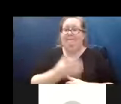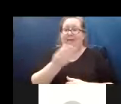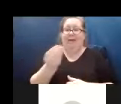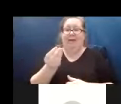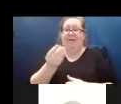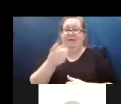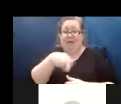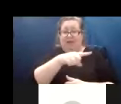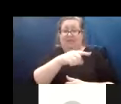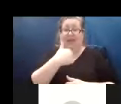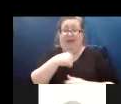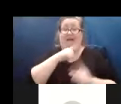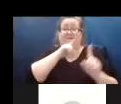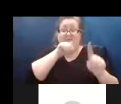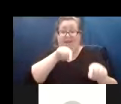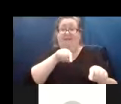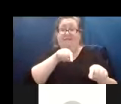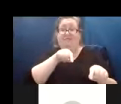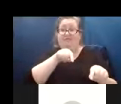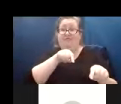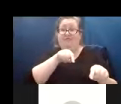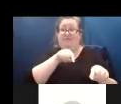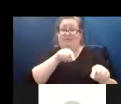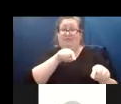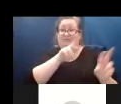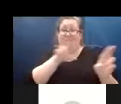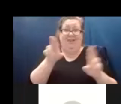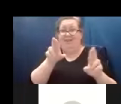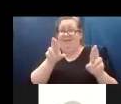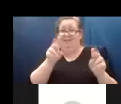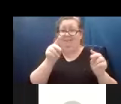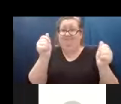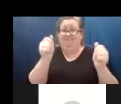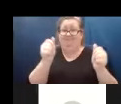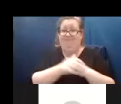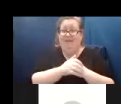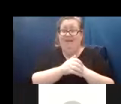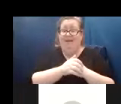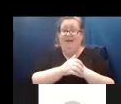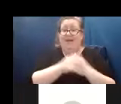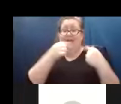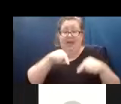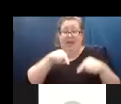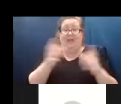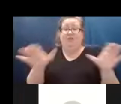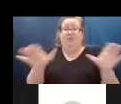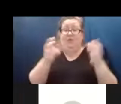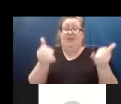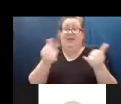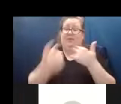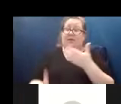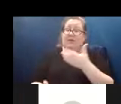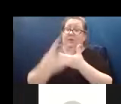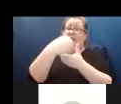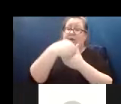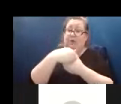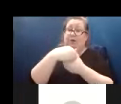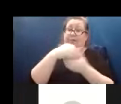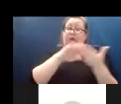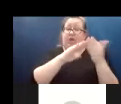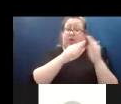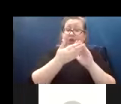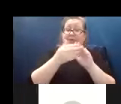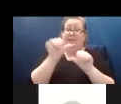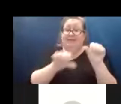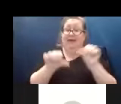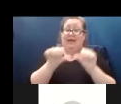they have the answers at their fingerprint too. So as we're doing this, we're going to incorporate community science. We don't